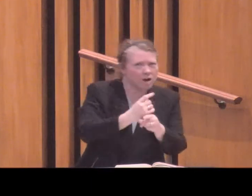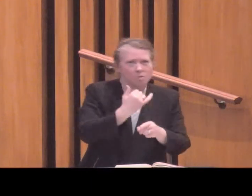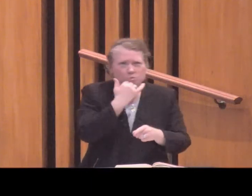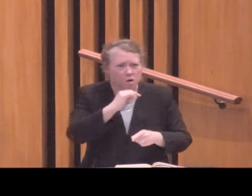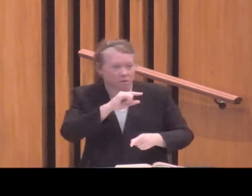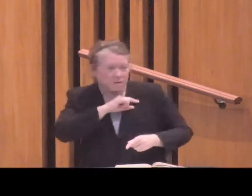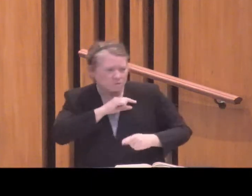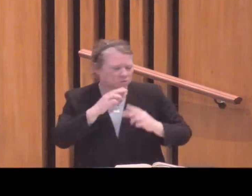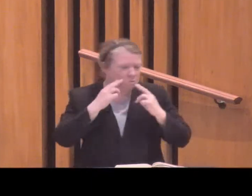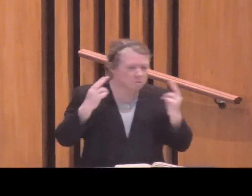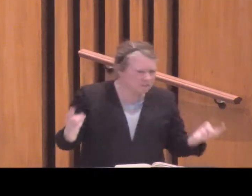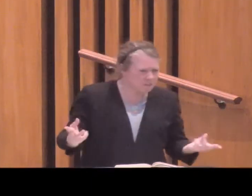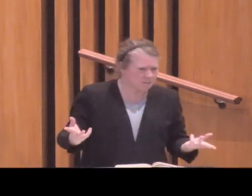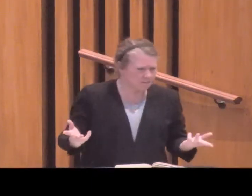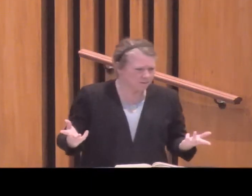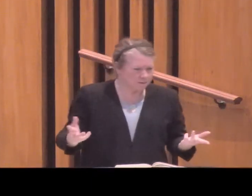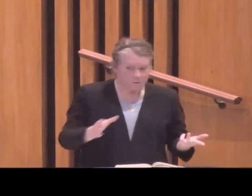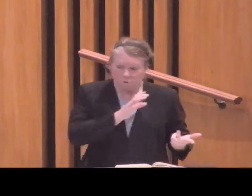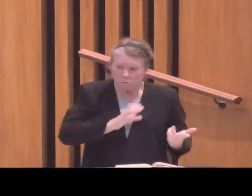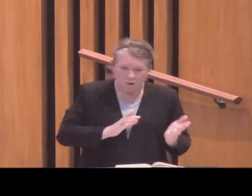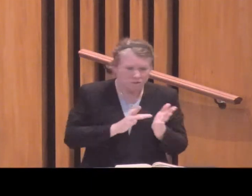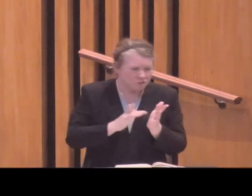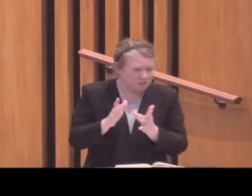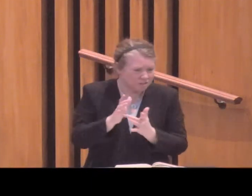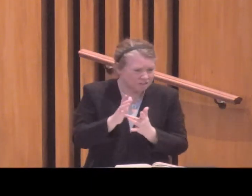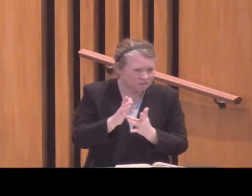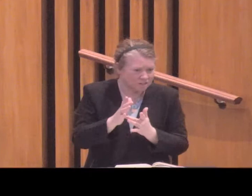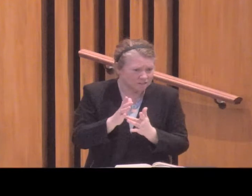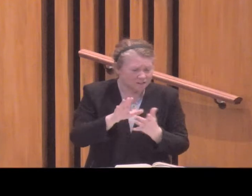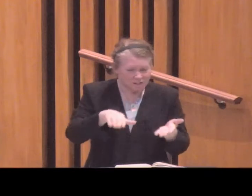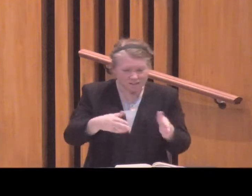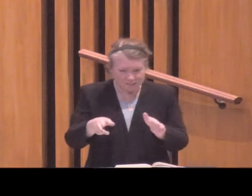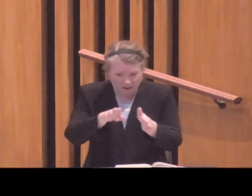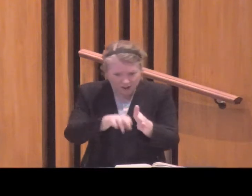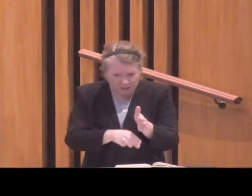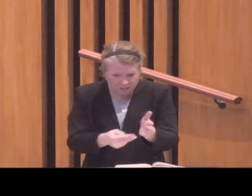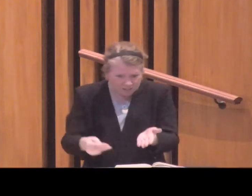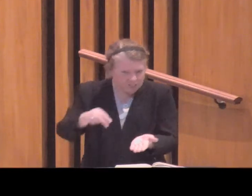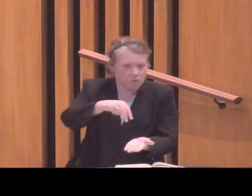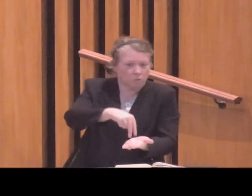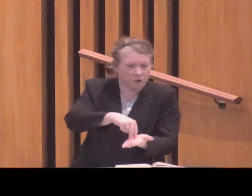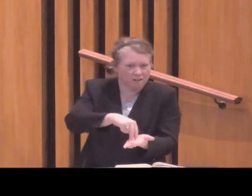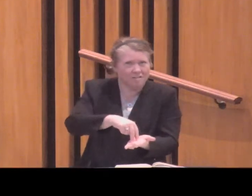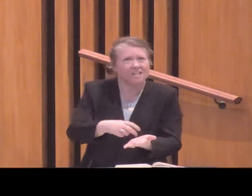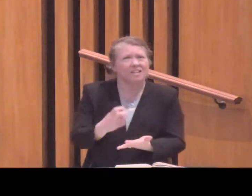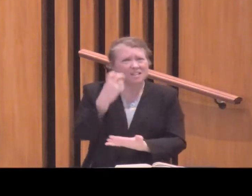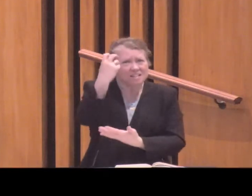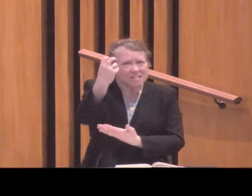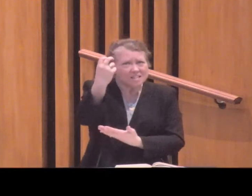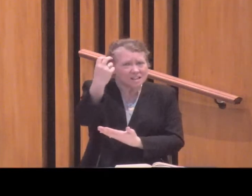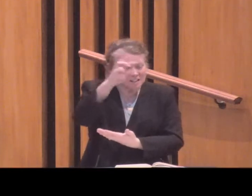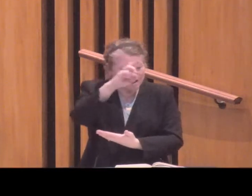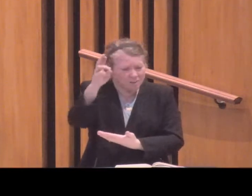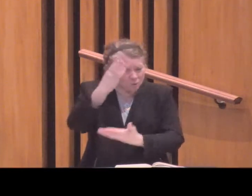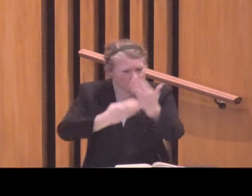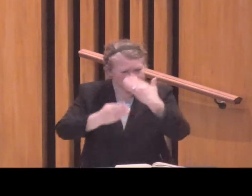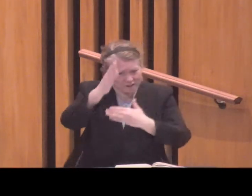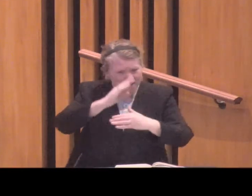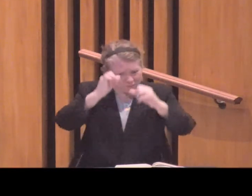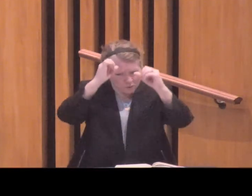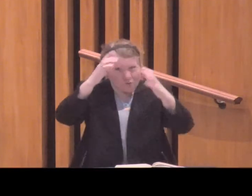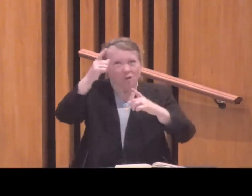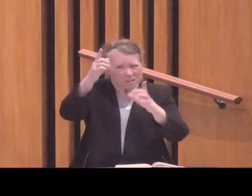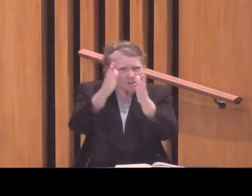it is who died, or rather was raised, who also is at the right hand of God, who